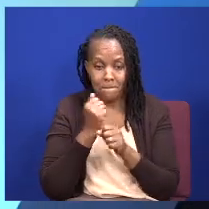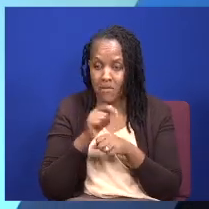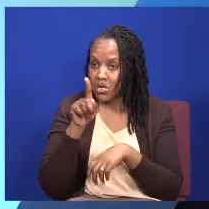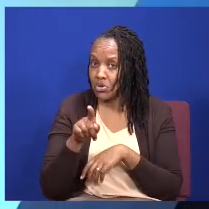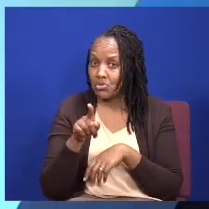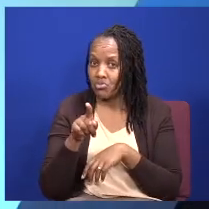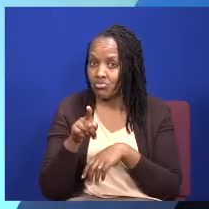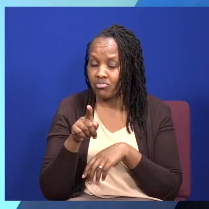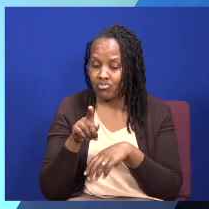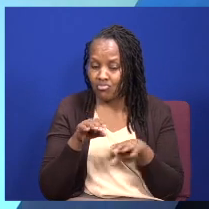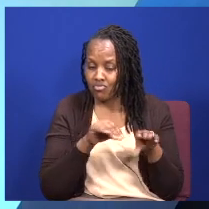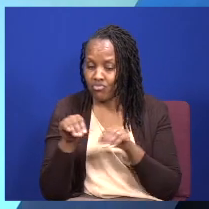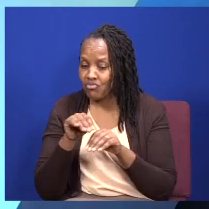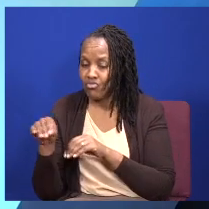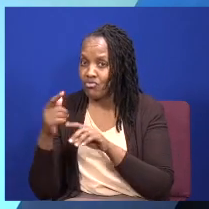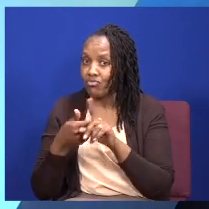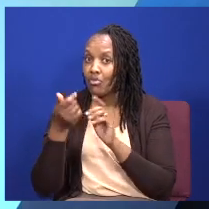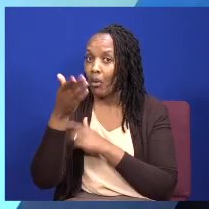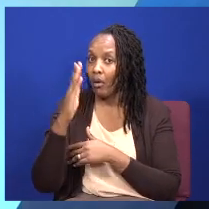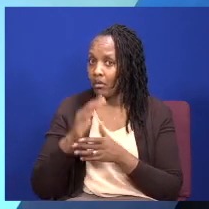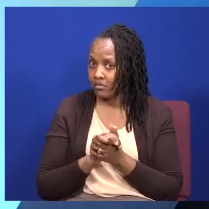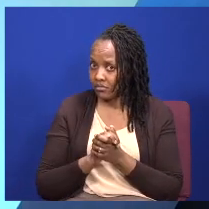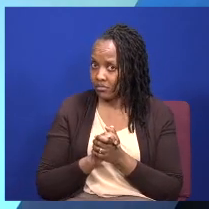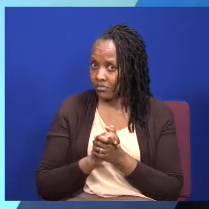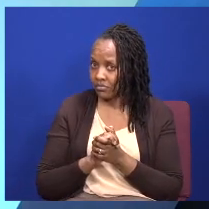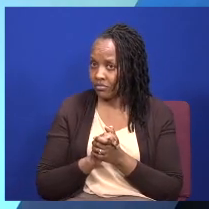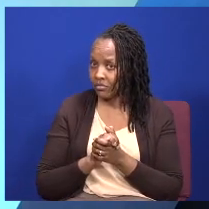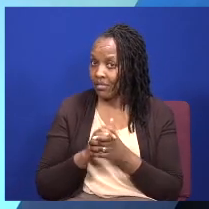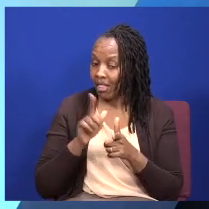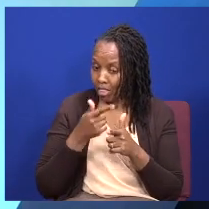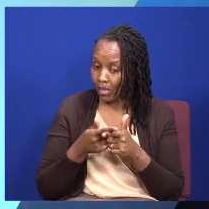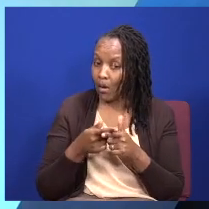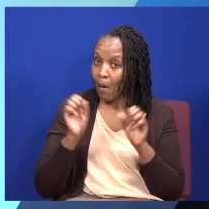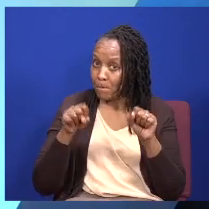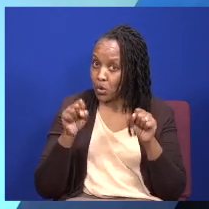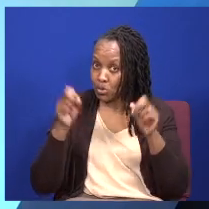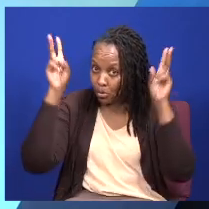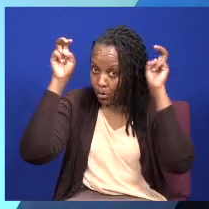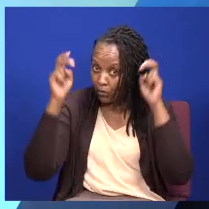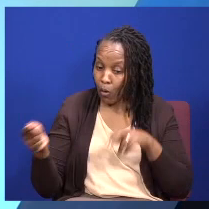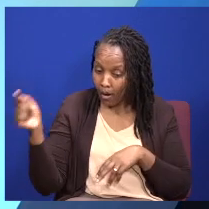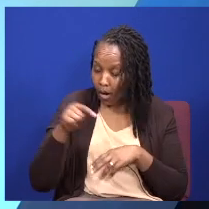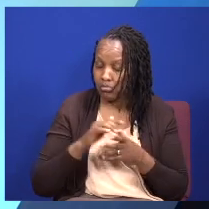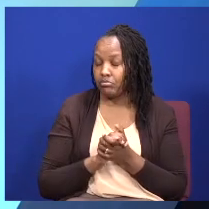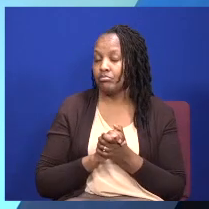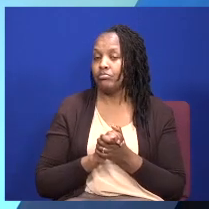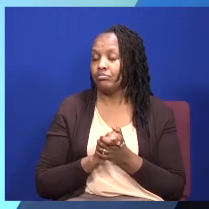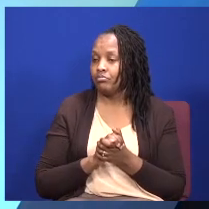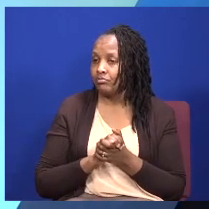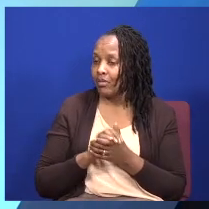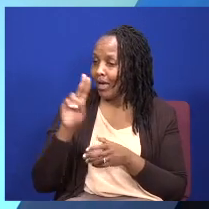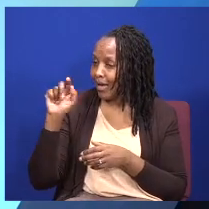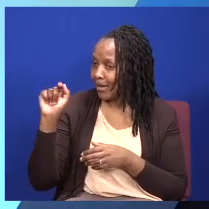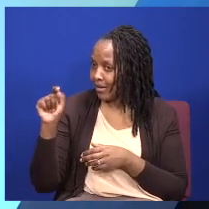pull away from God, pull away from that covering of God. And you're exposed and the devil can come and torment you. What about you, Natalie? What do you